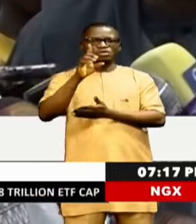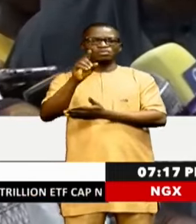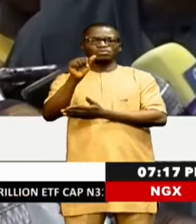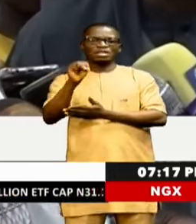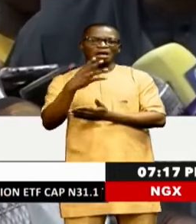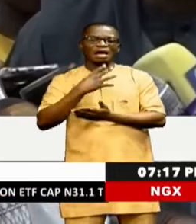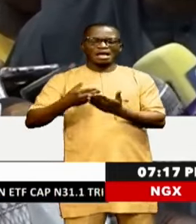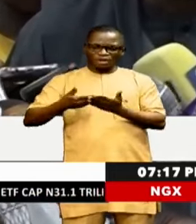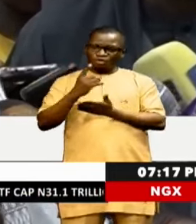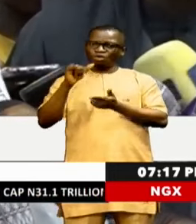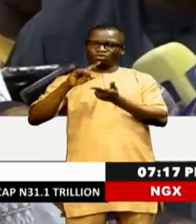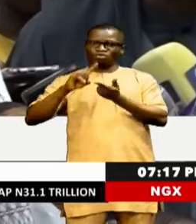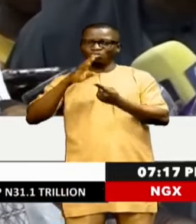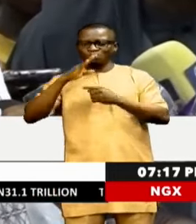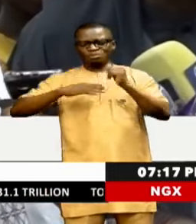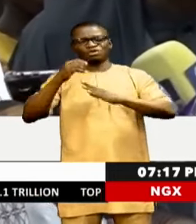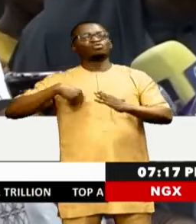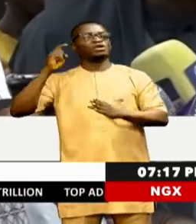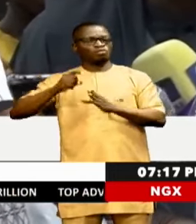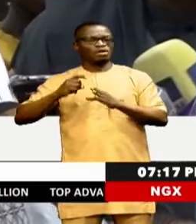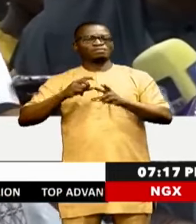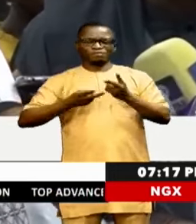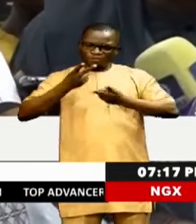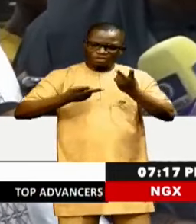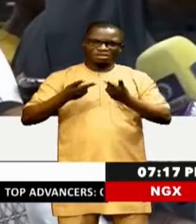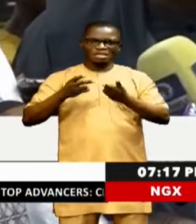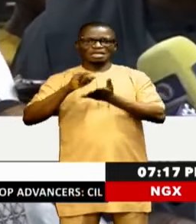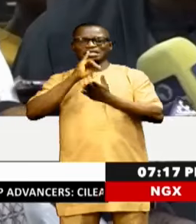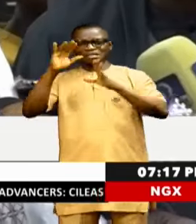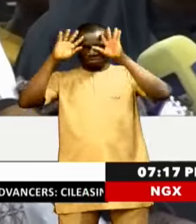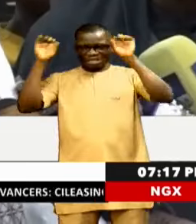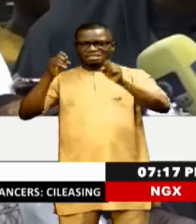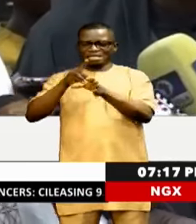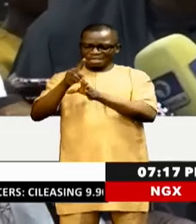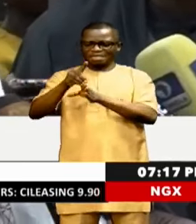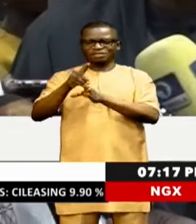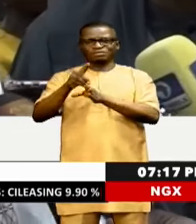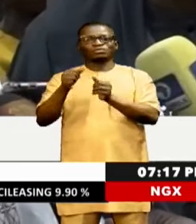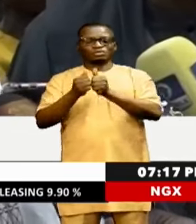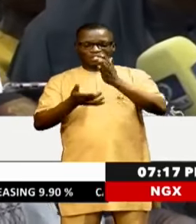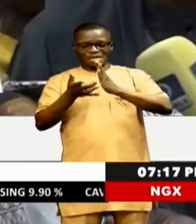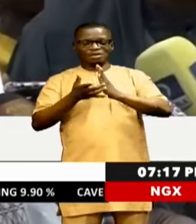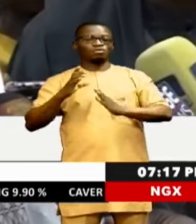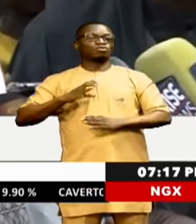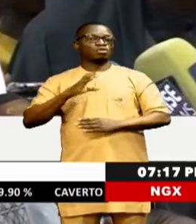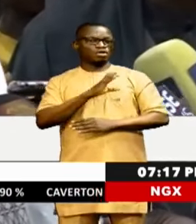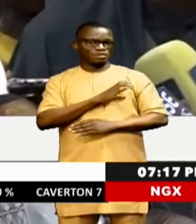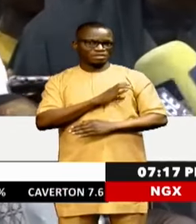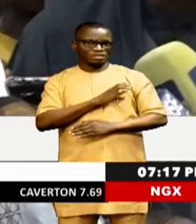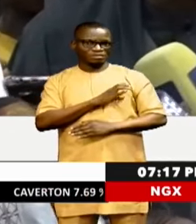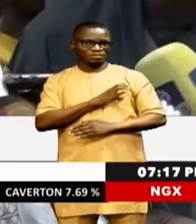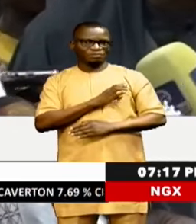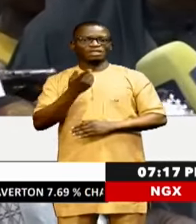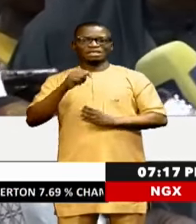constructed. They're going to be done by Mr. President's directive. With the technical committee, the